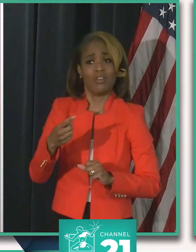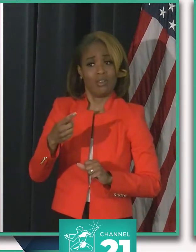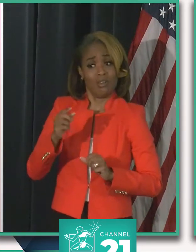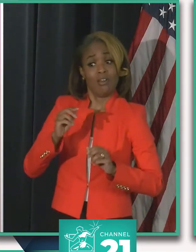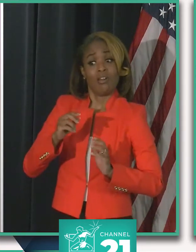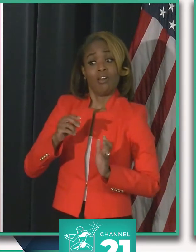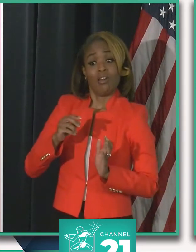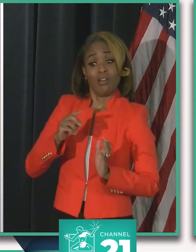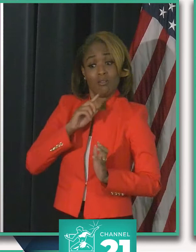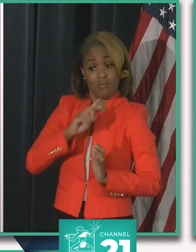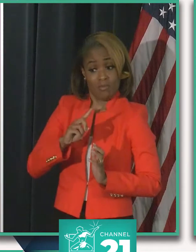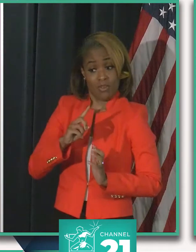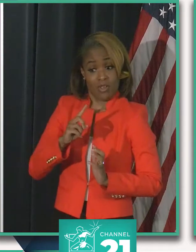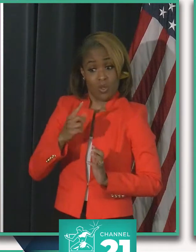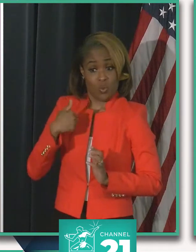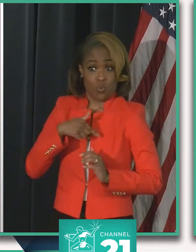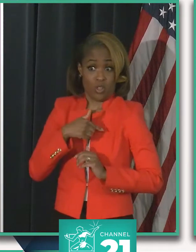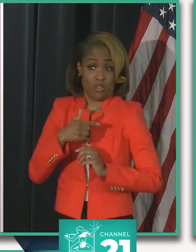working on